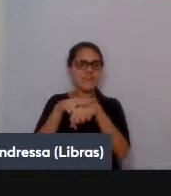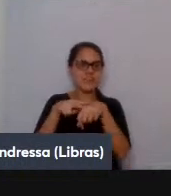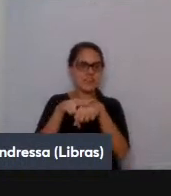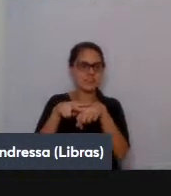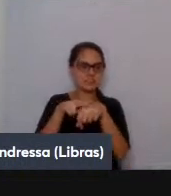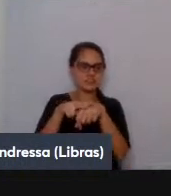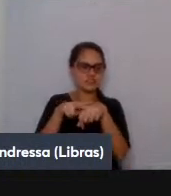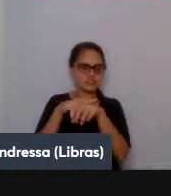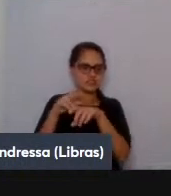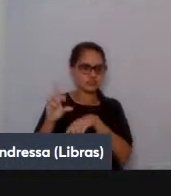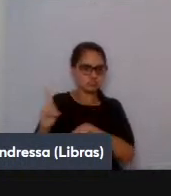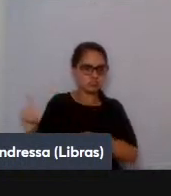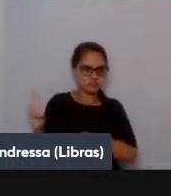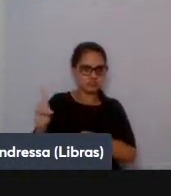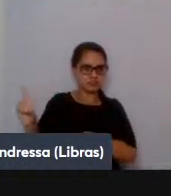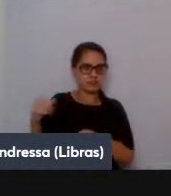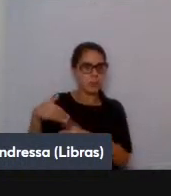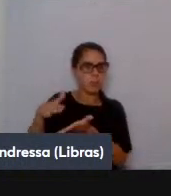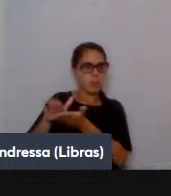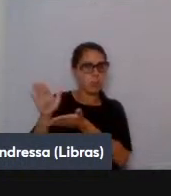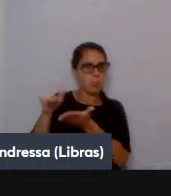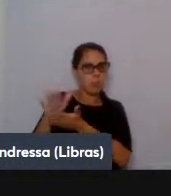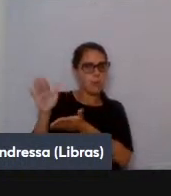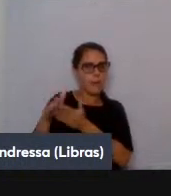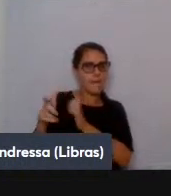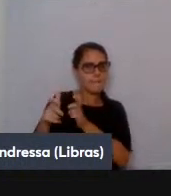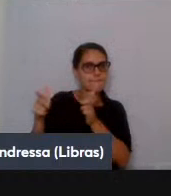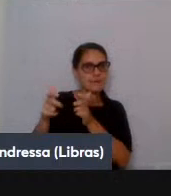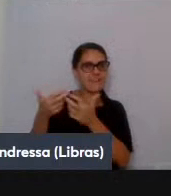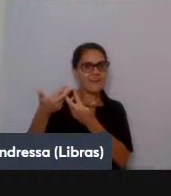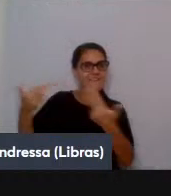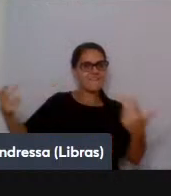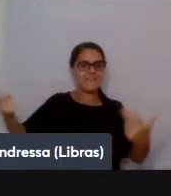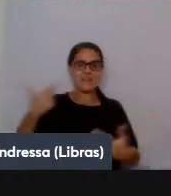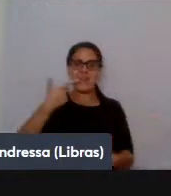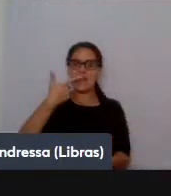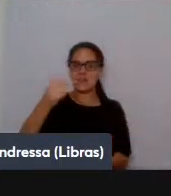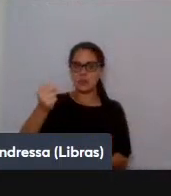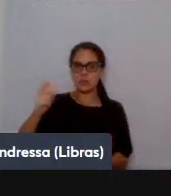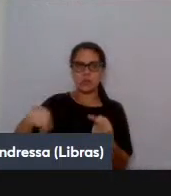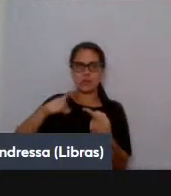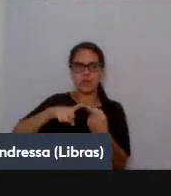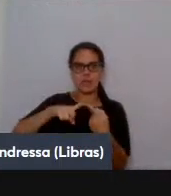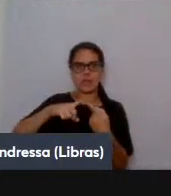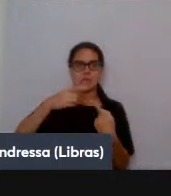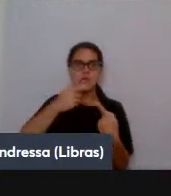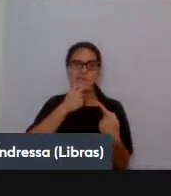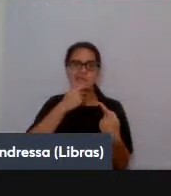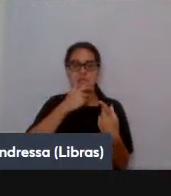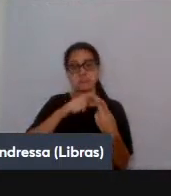os periódicos que publicam em mais de uma língua, geralmente inglês